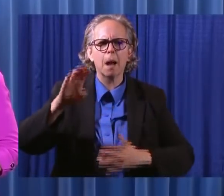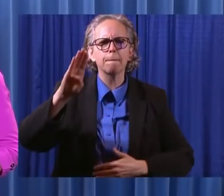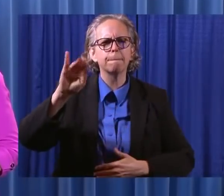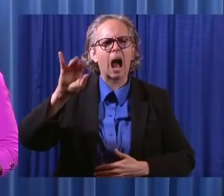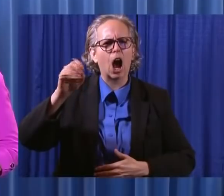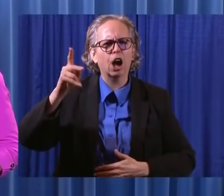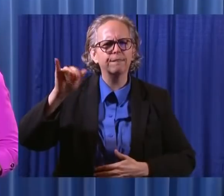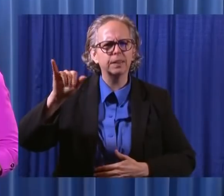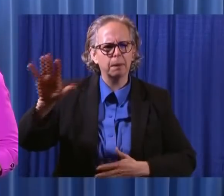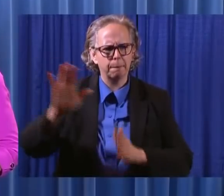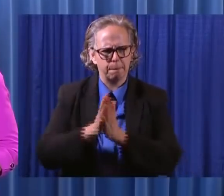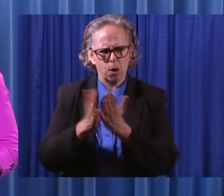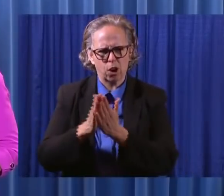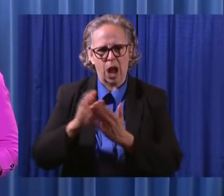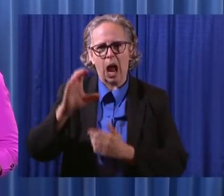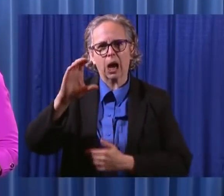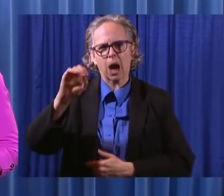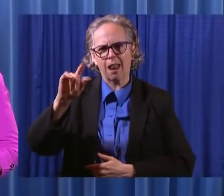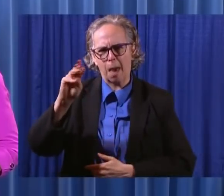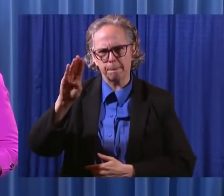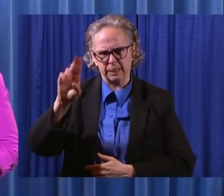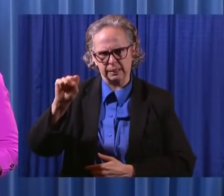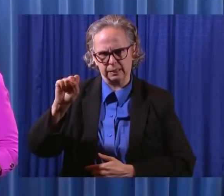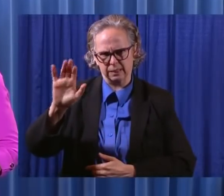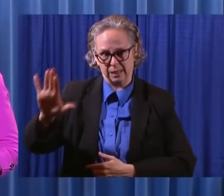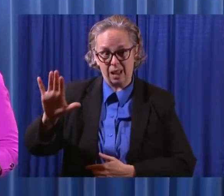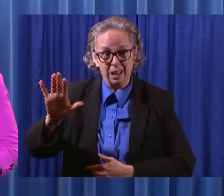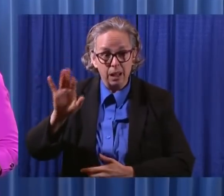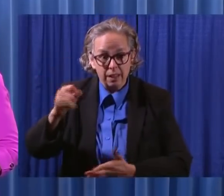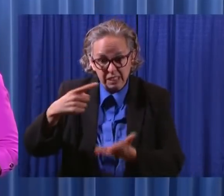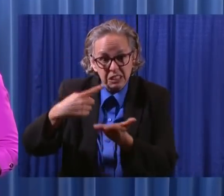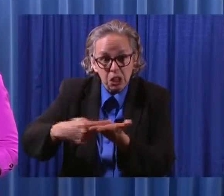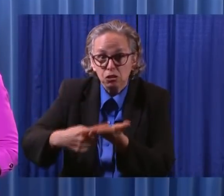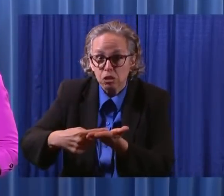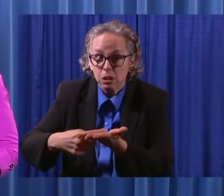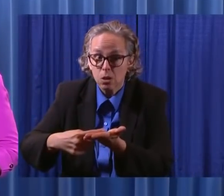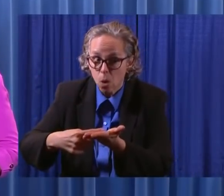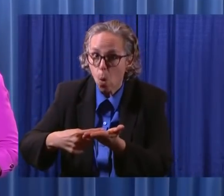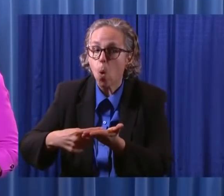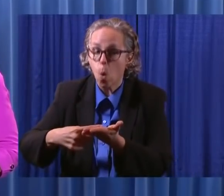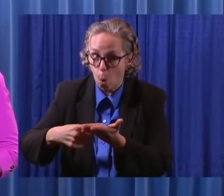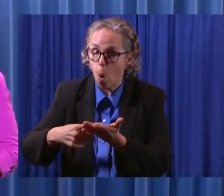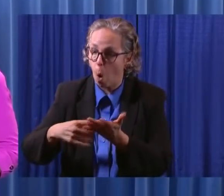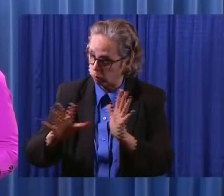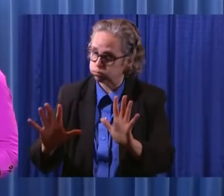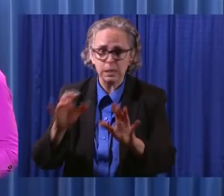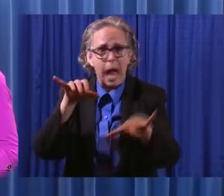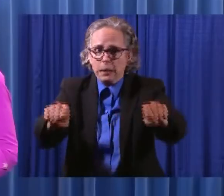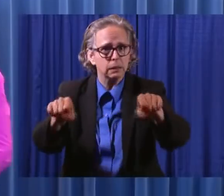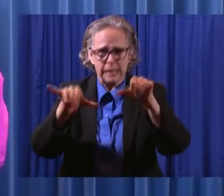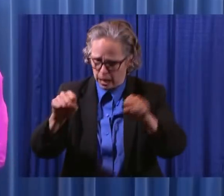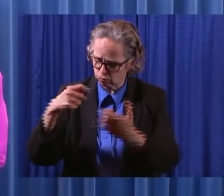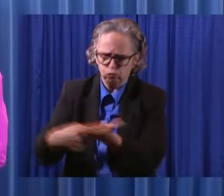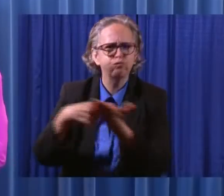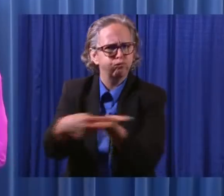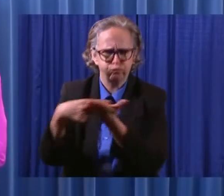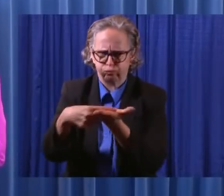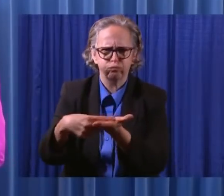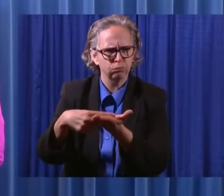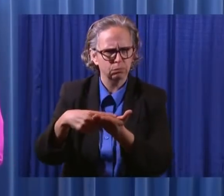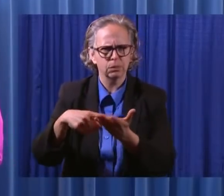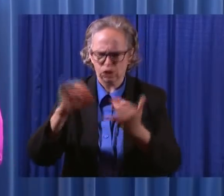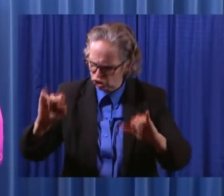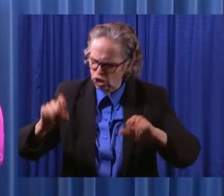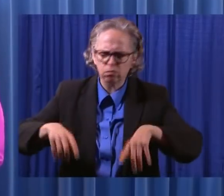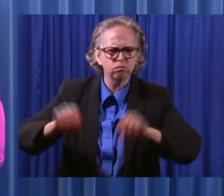kind of discussion, which is an appropriate discussion, I'm not saying these are not appropriate discussions. If these discussions